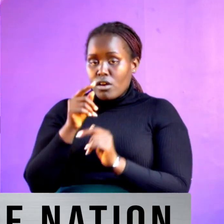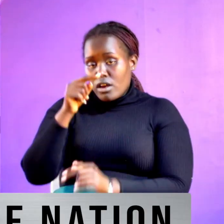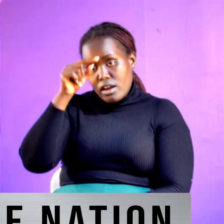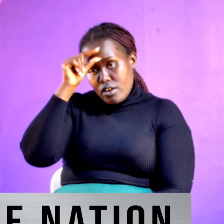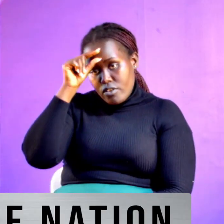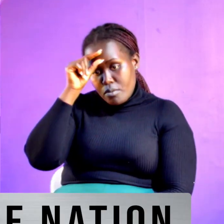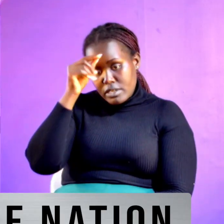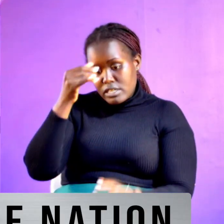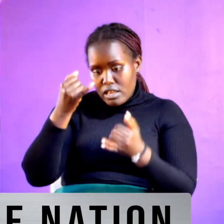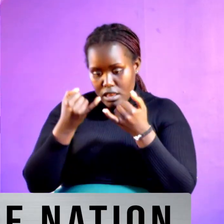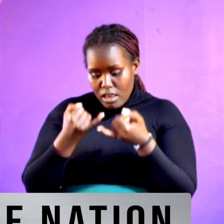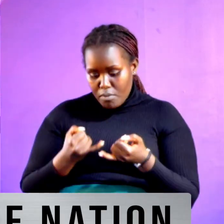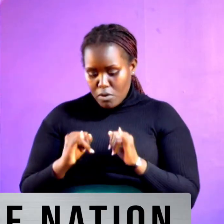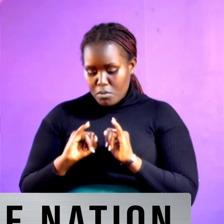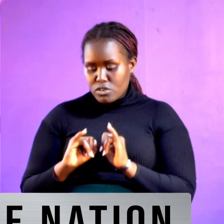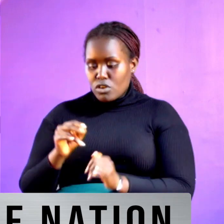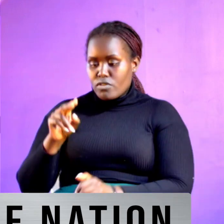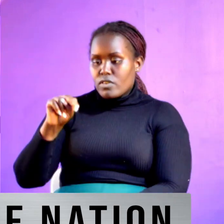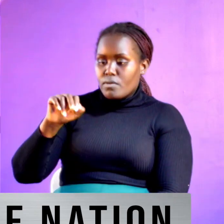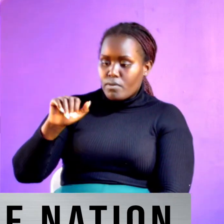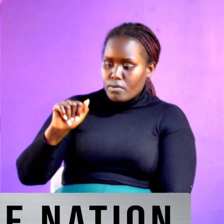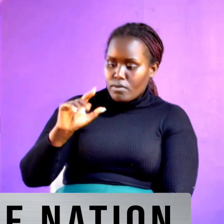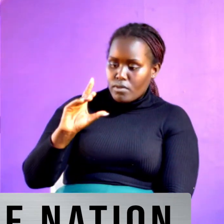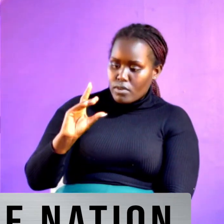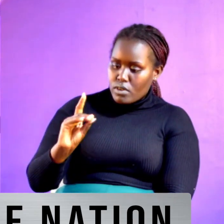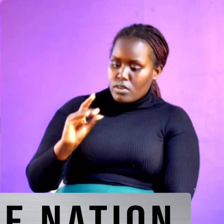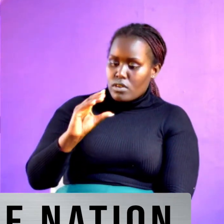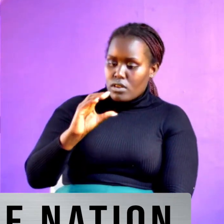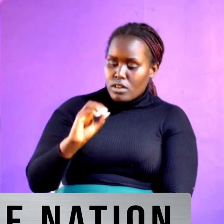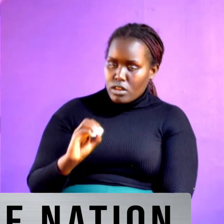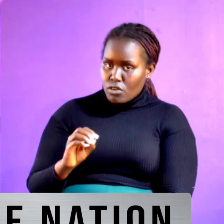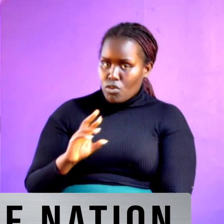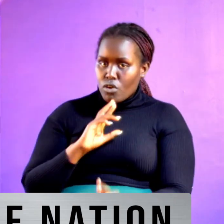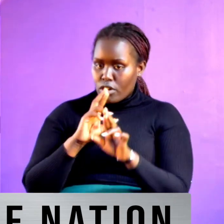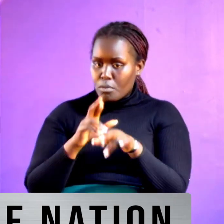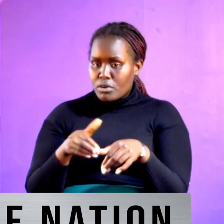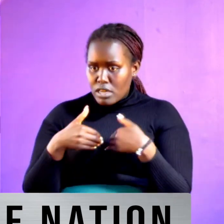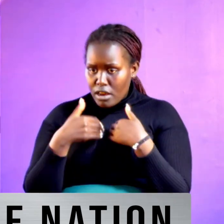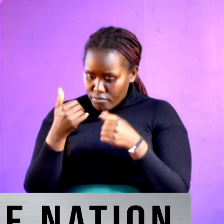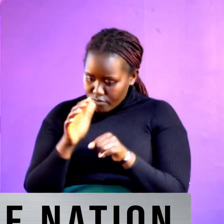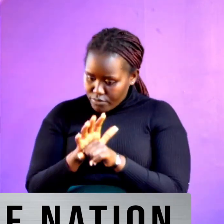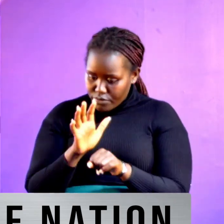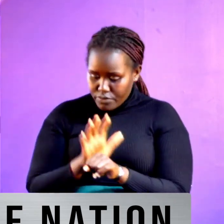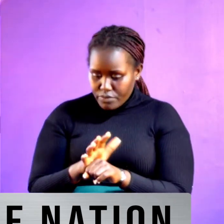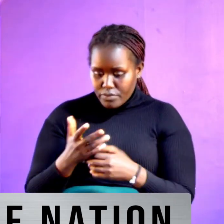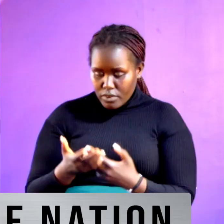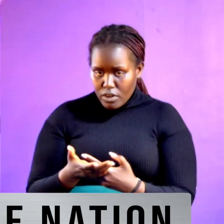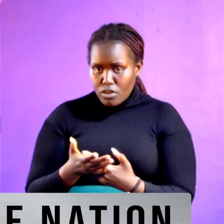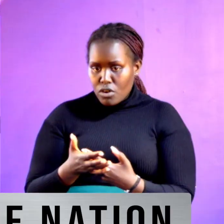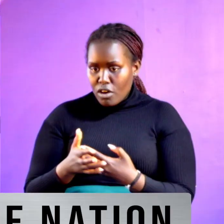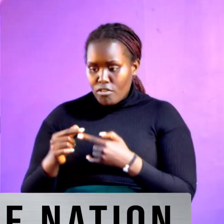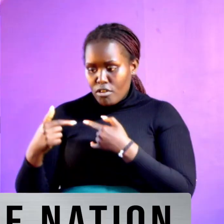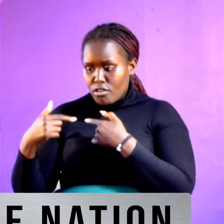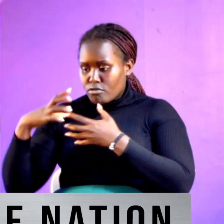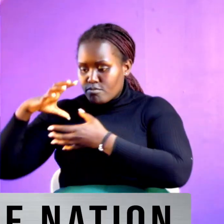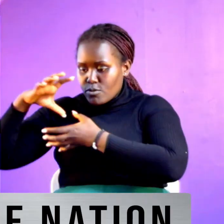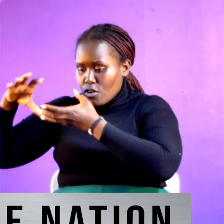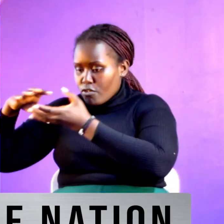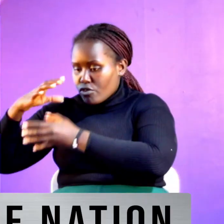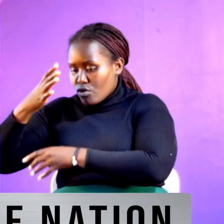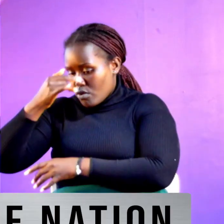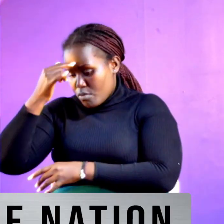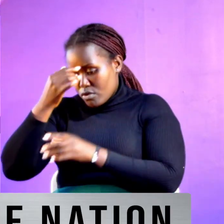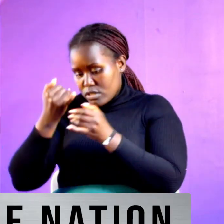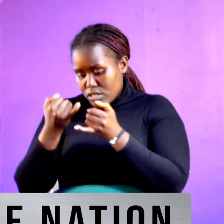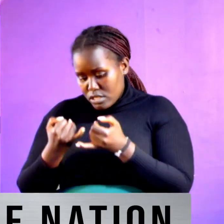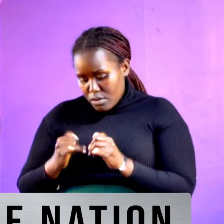the implementation of the NADCO report faces a lot of, you know, it faces a lot of dilemma because its implementation has to be